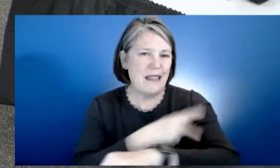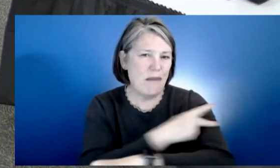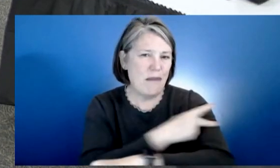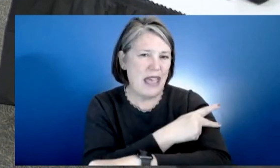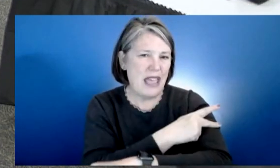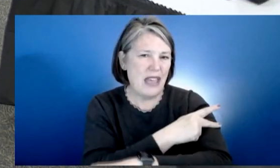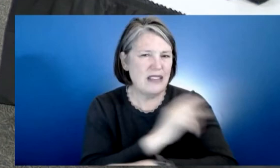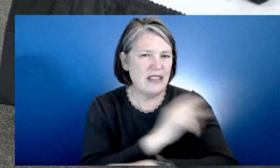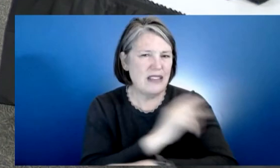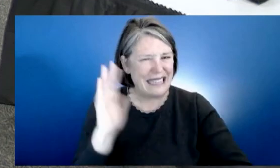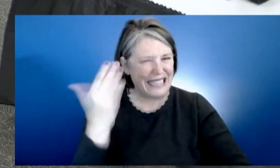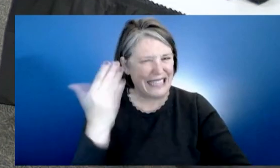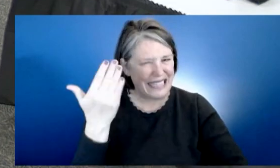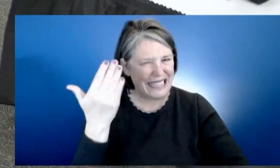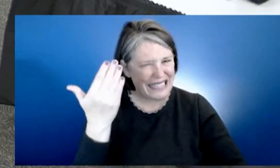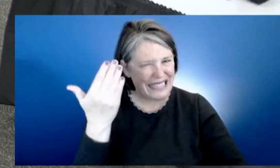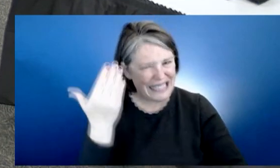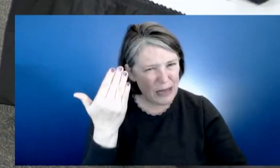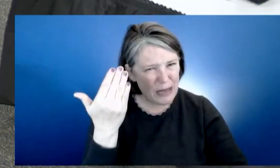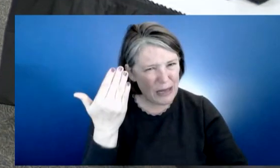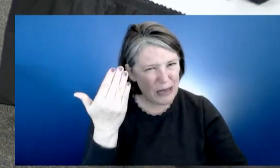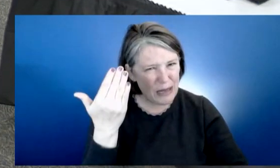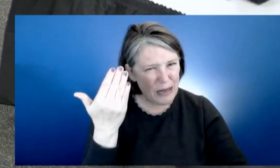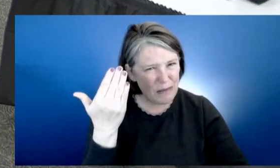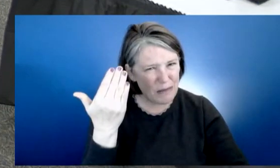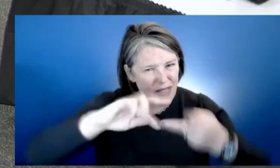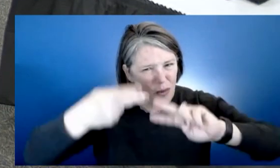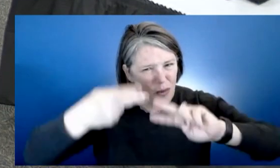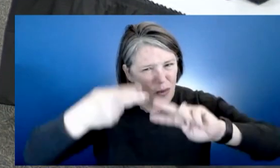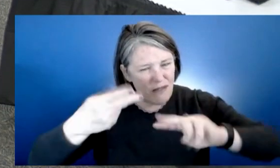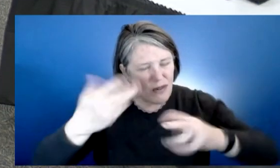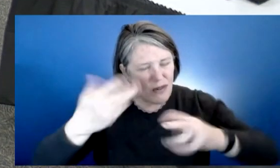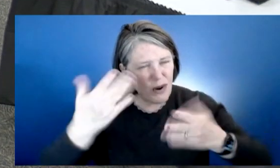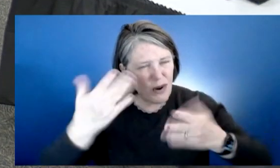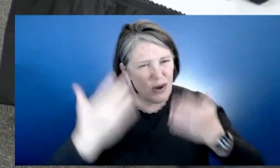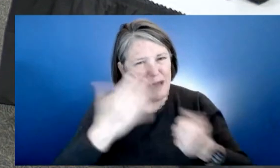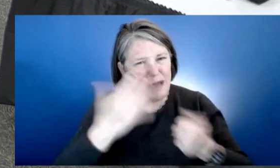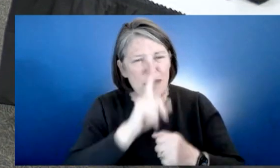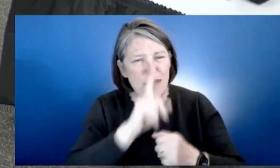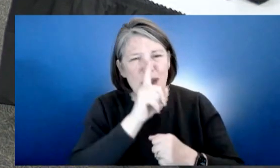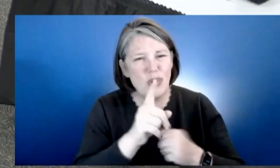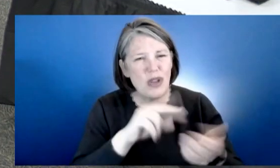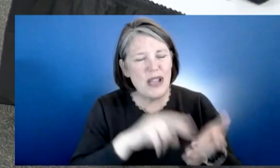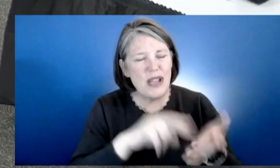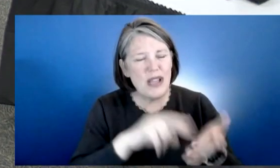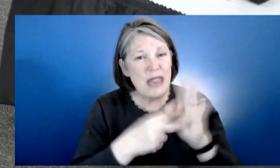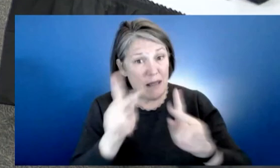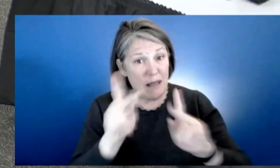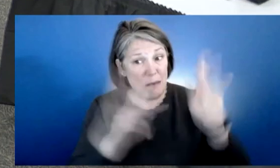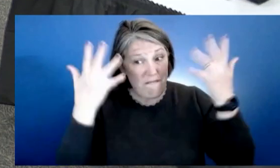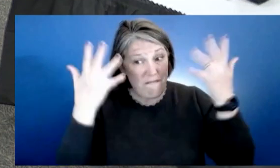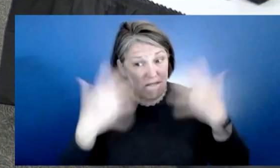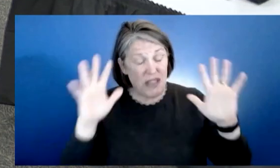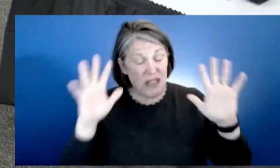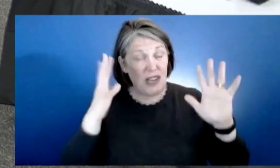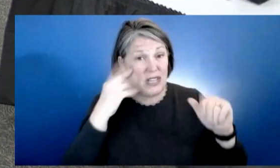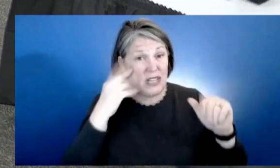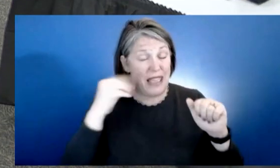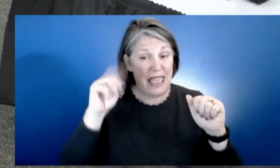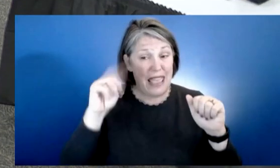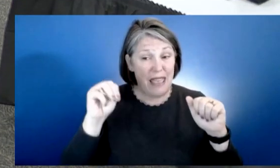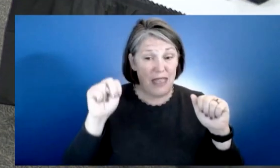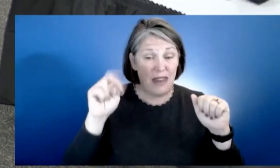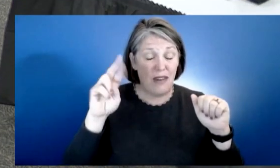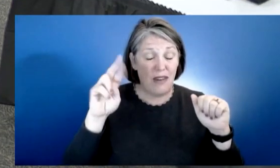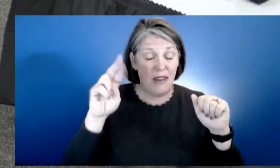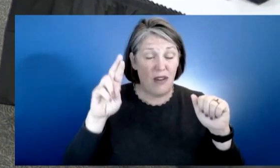seems the reverse might be true, is in fact those who have had the mRNA shots actually are